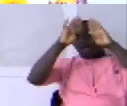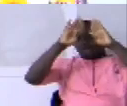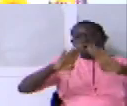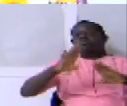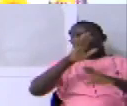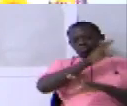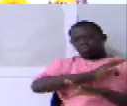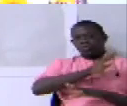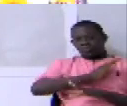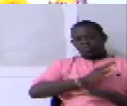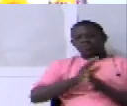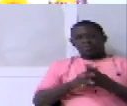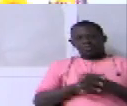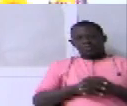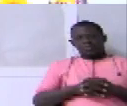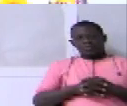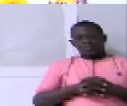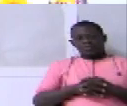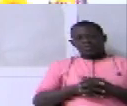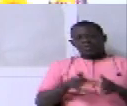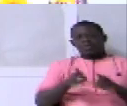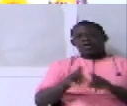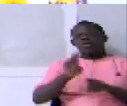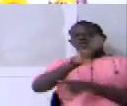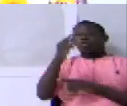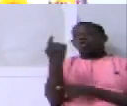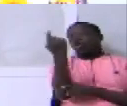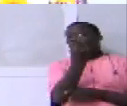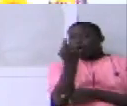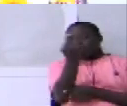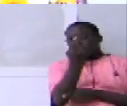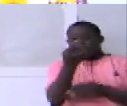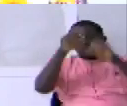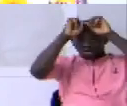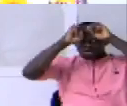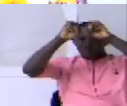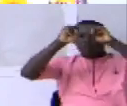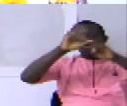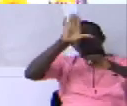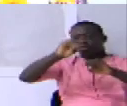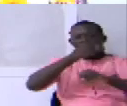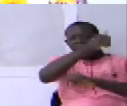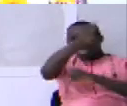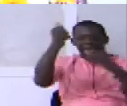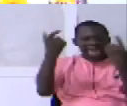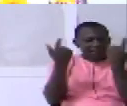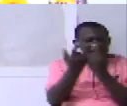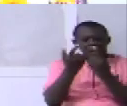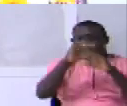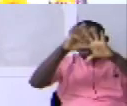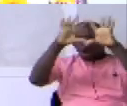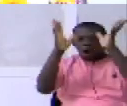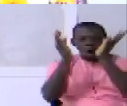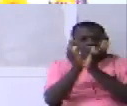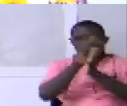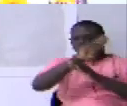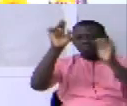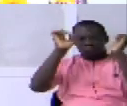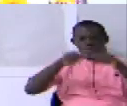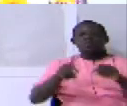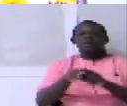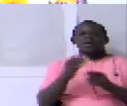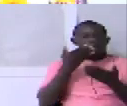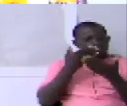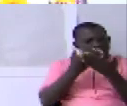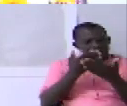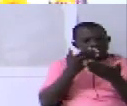kaso fanan na karola ya jejibe. It's not only the government who can do everything all. Bari amanke ko man sakunda la fanan si kobe kenode. I'm urging